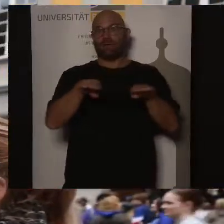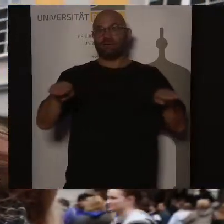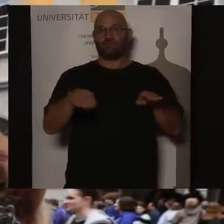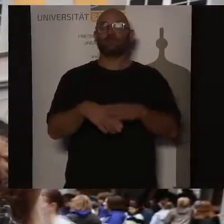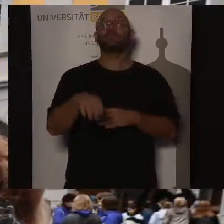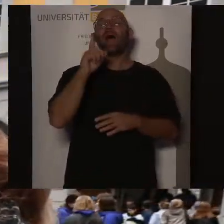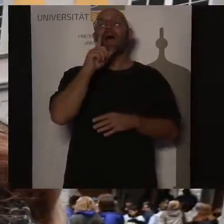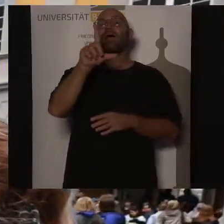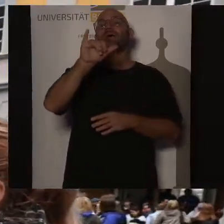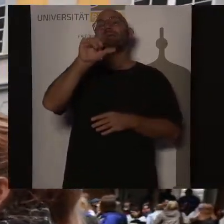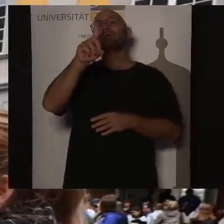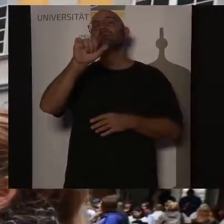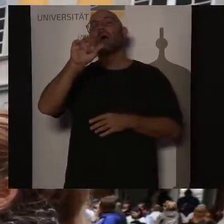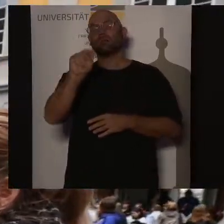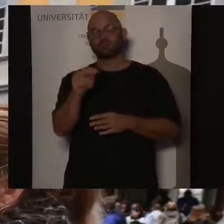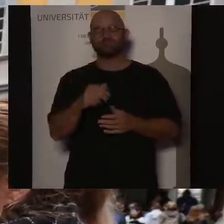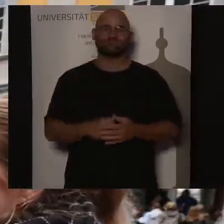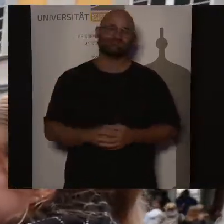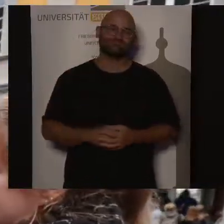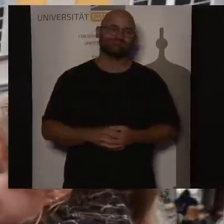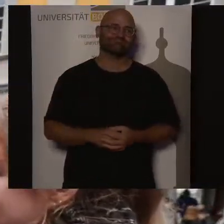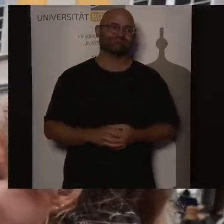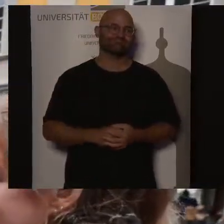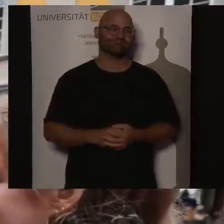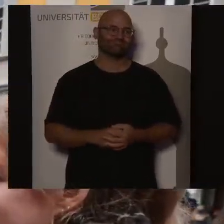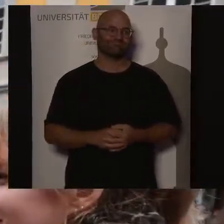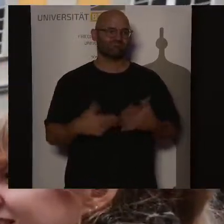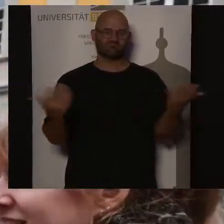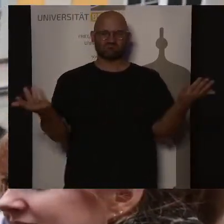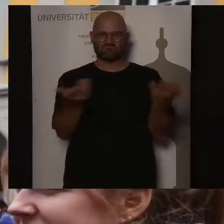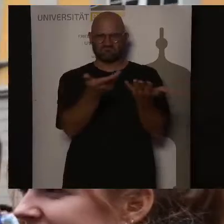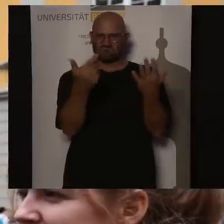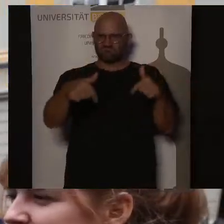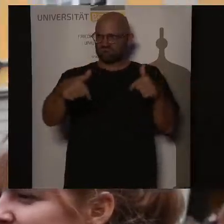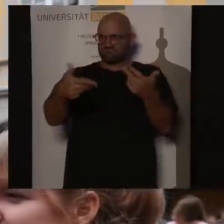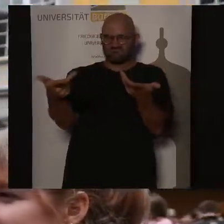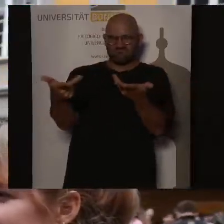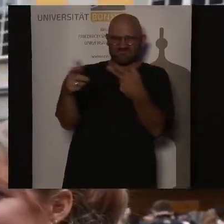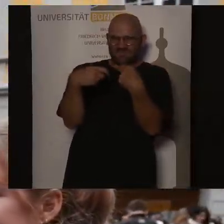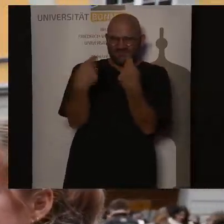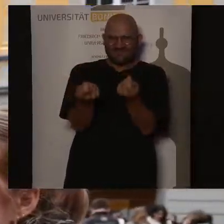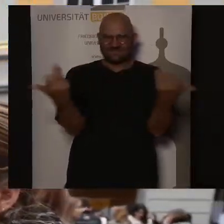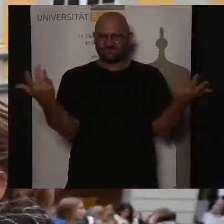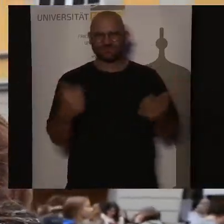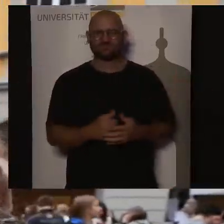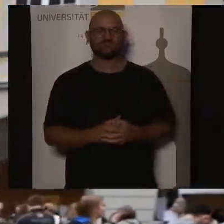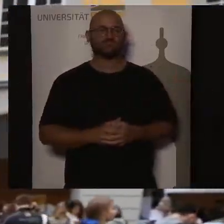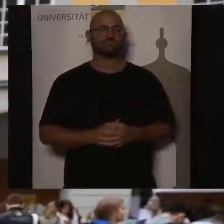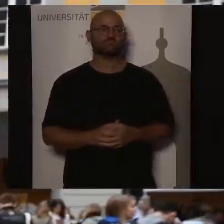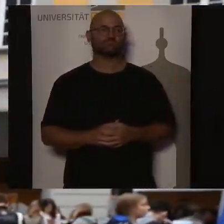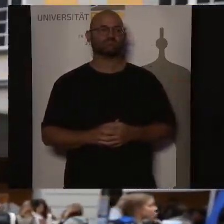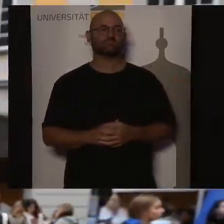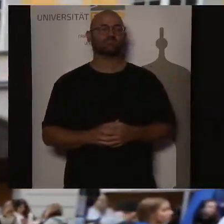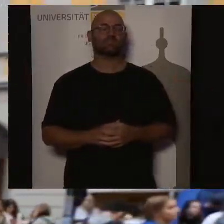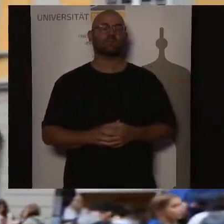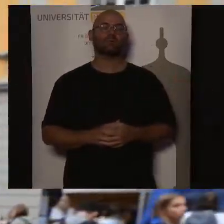the Info Market. Hi, Lilian. So, what do you do here today at the Info